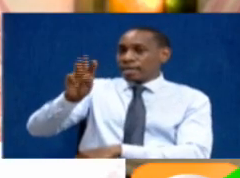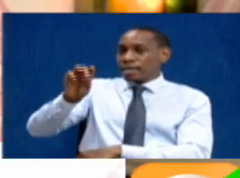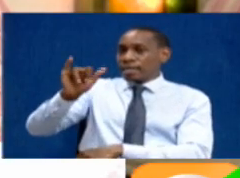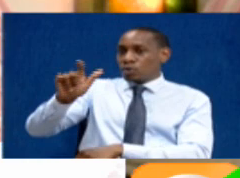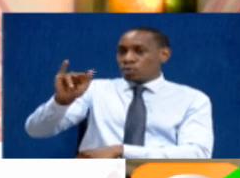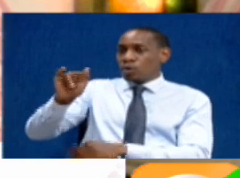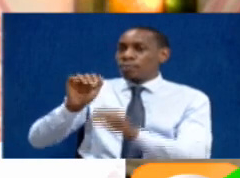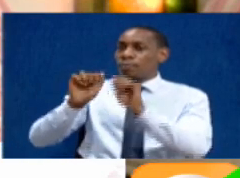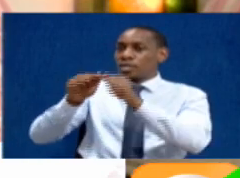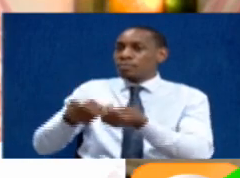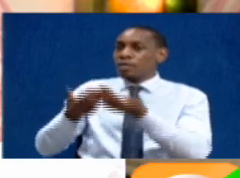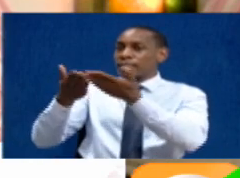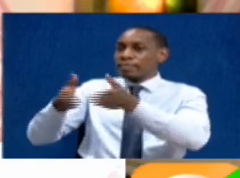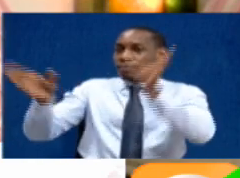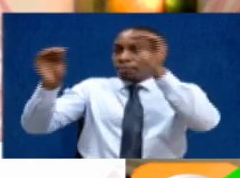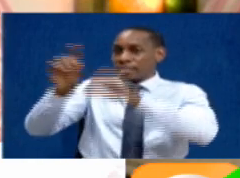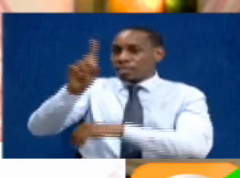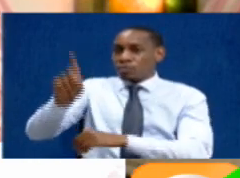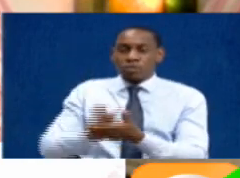my foot?